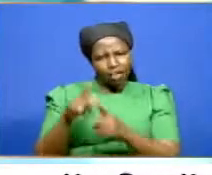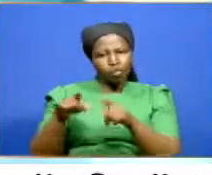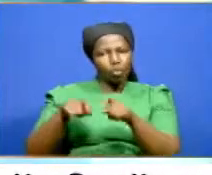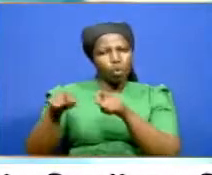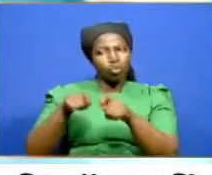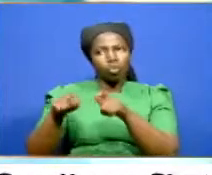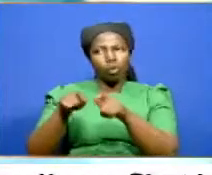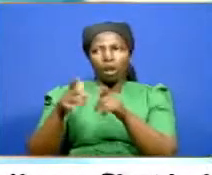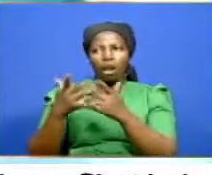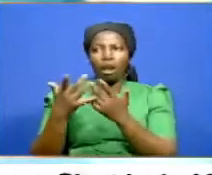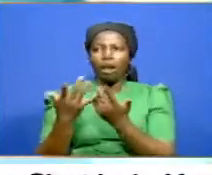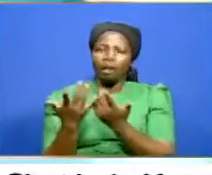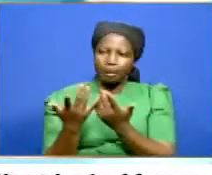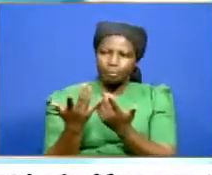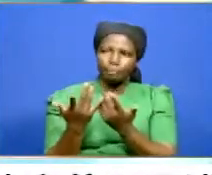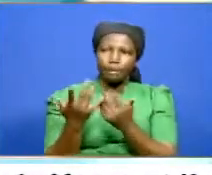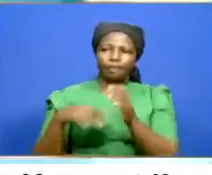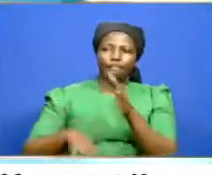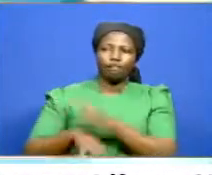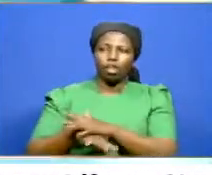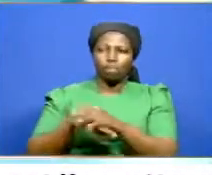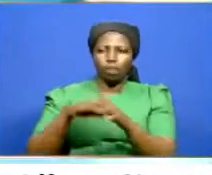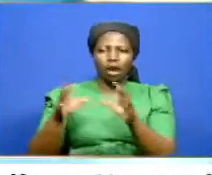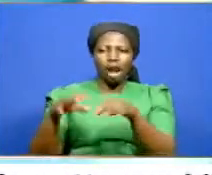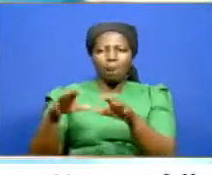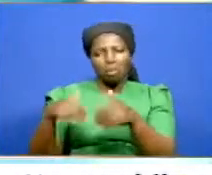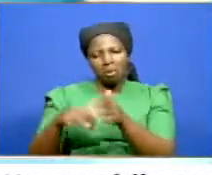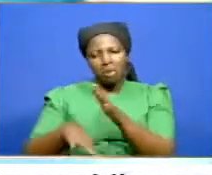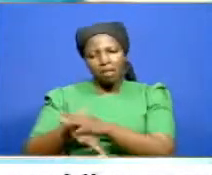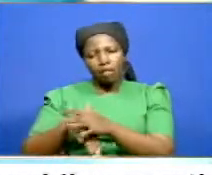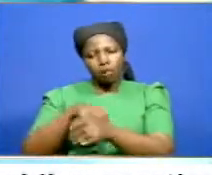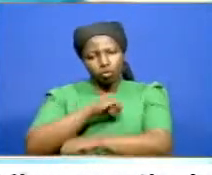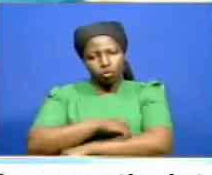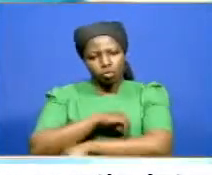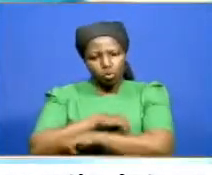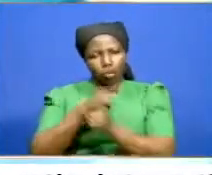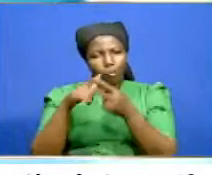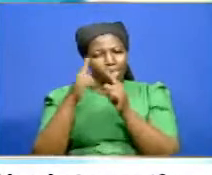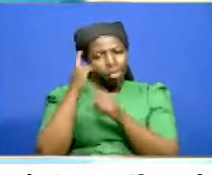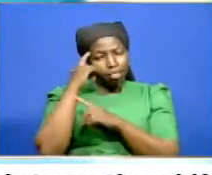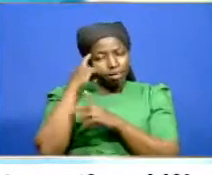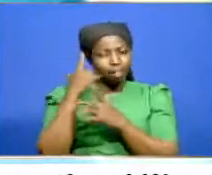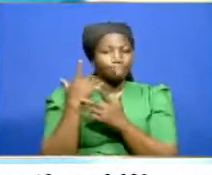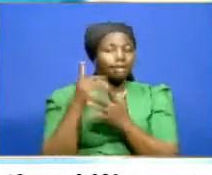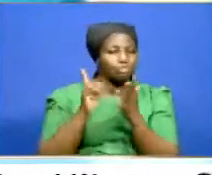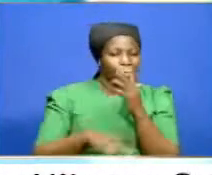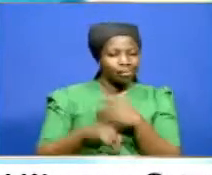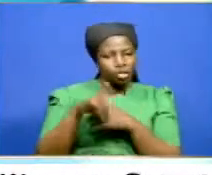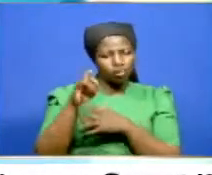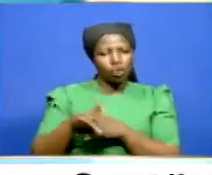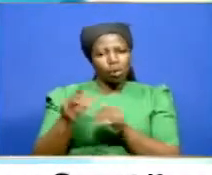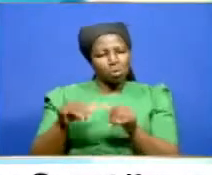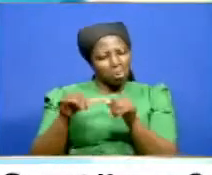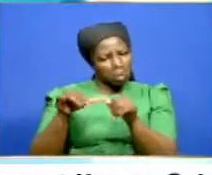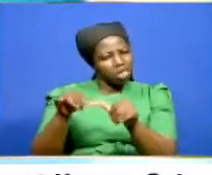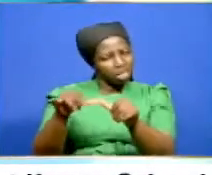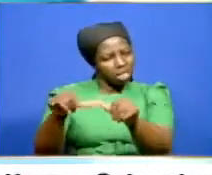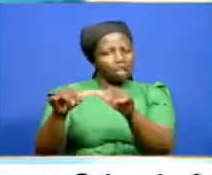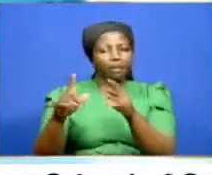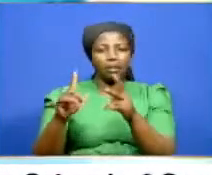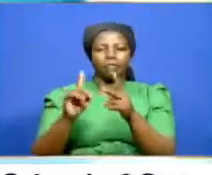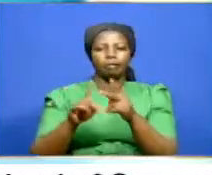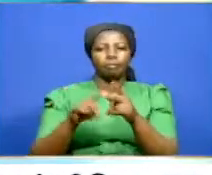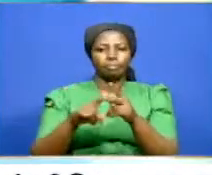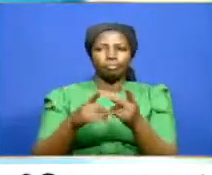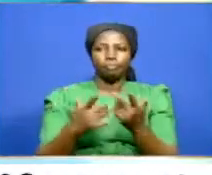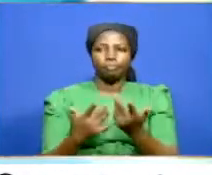academy. Mm-hmm. But what I've also, the experience that I've had, I think it's all about consistency. and being persistent, mm-hmm. and also just you know,